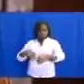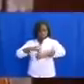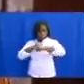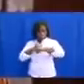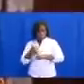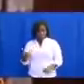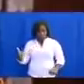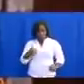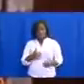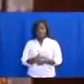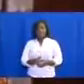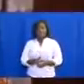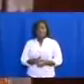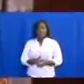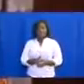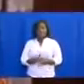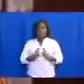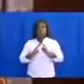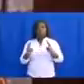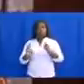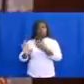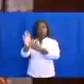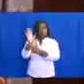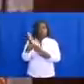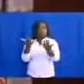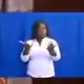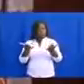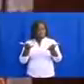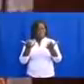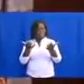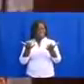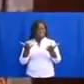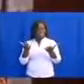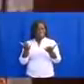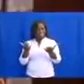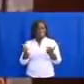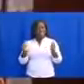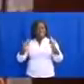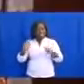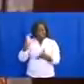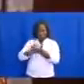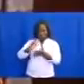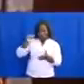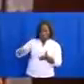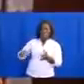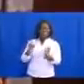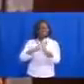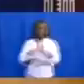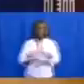no eso. Na Onyankopon adaroma. Yentumi eyi saa yare mfiri